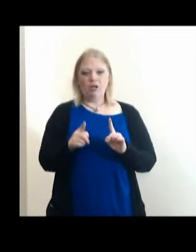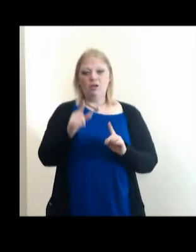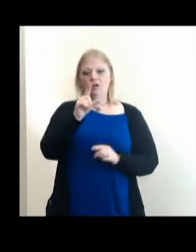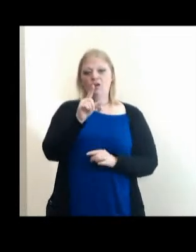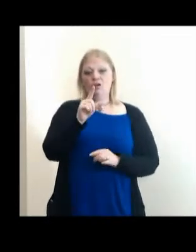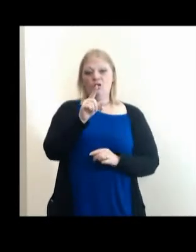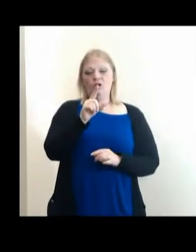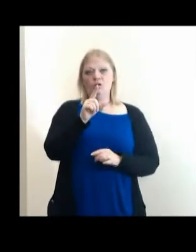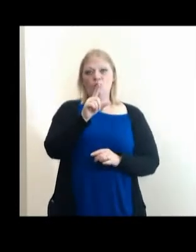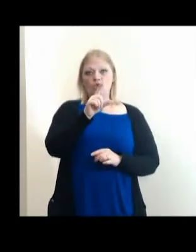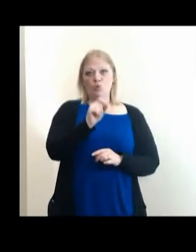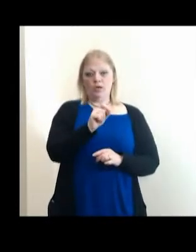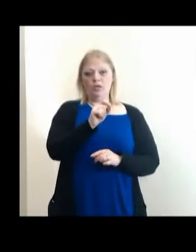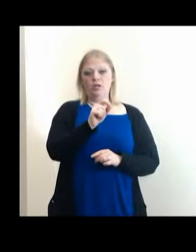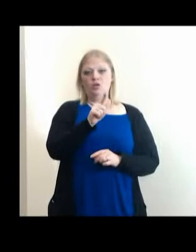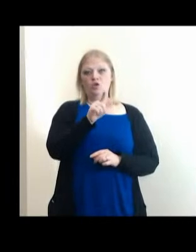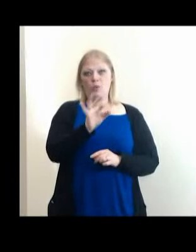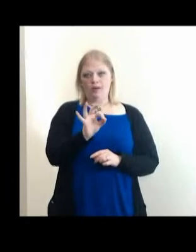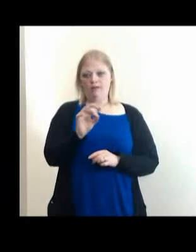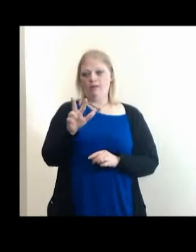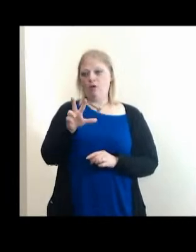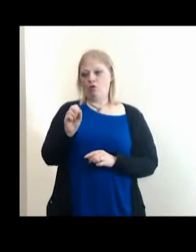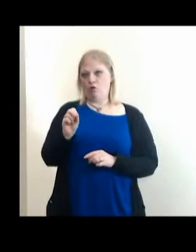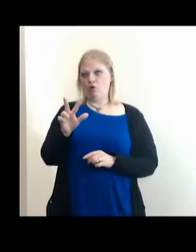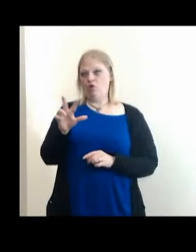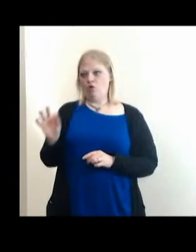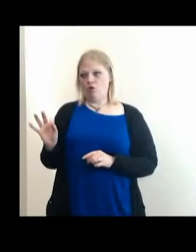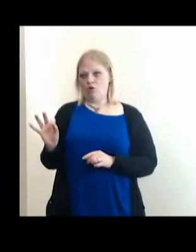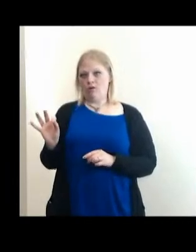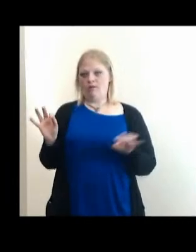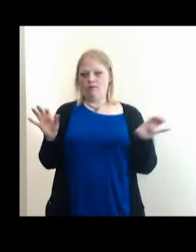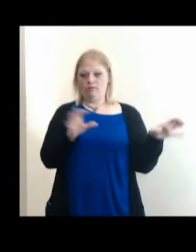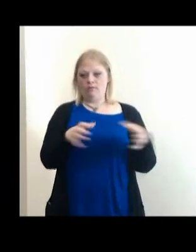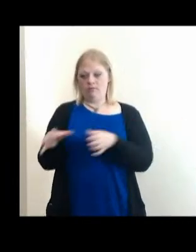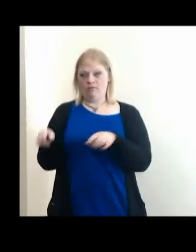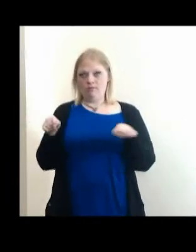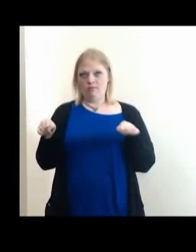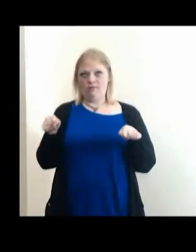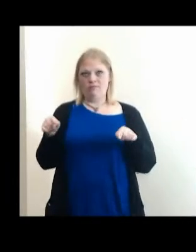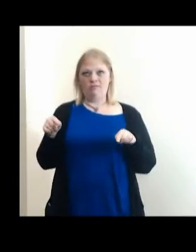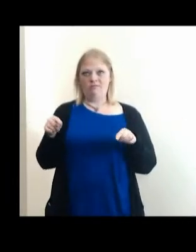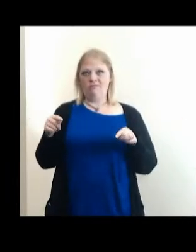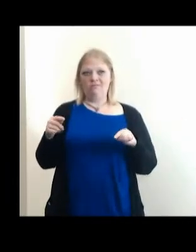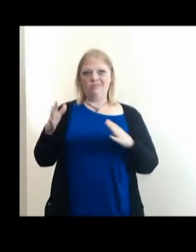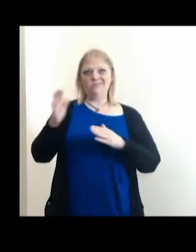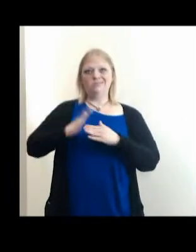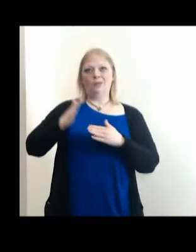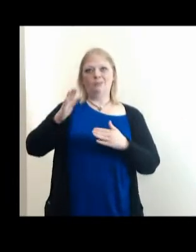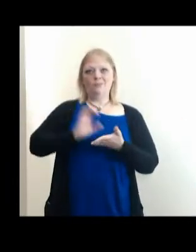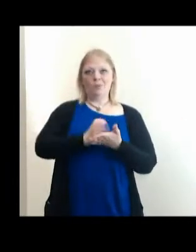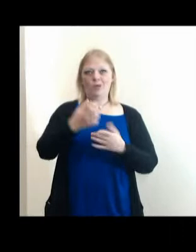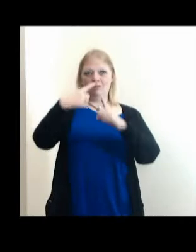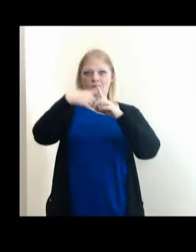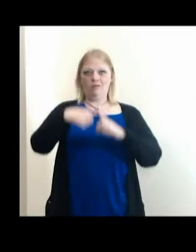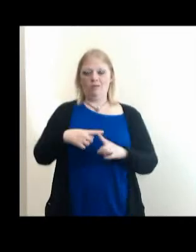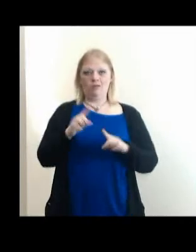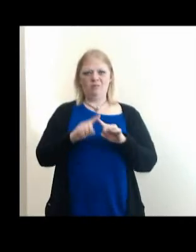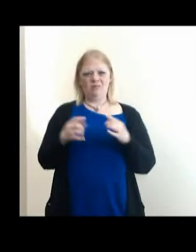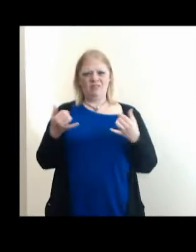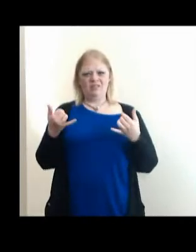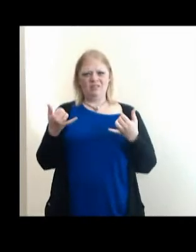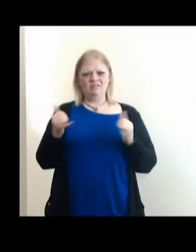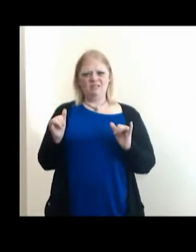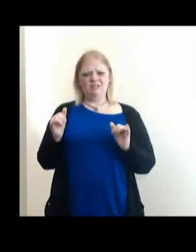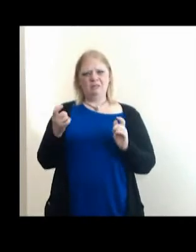and 29 to 30 to 39 age group had the highest amount of cases. But they still saw a